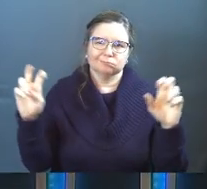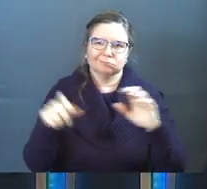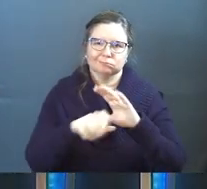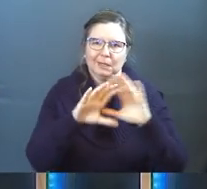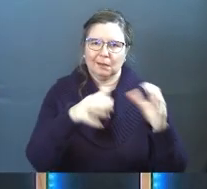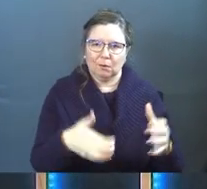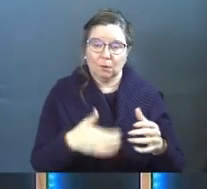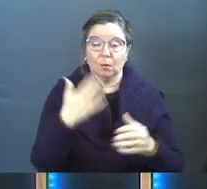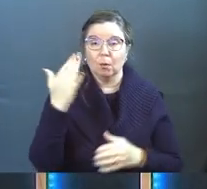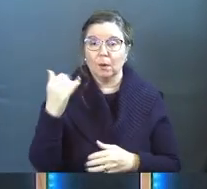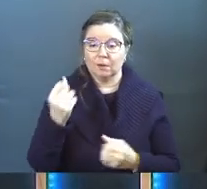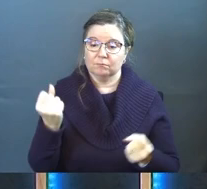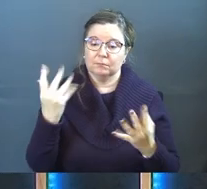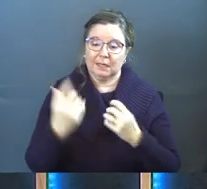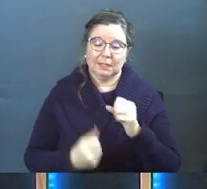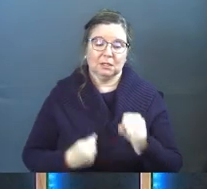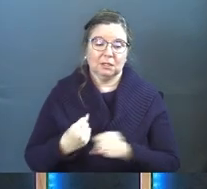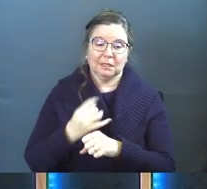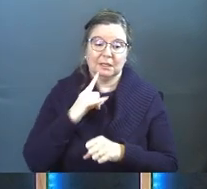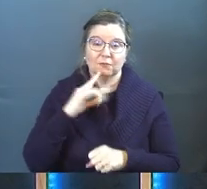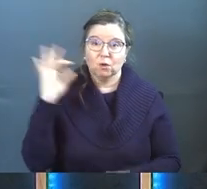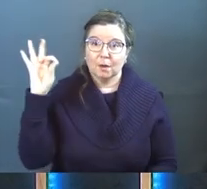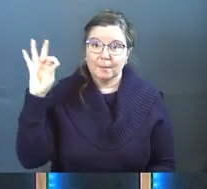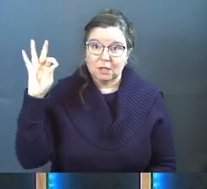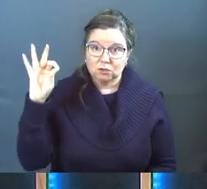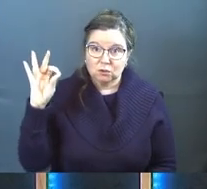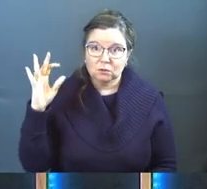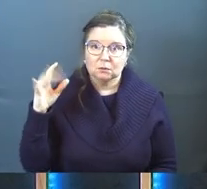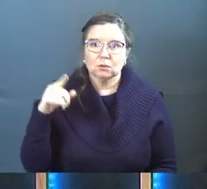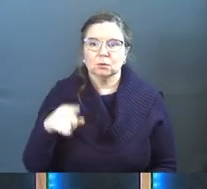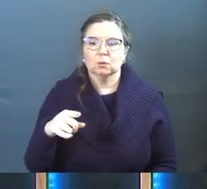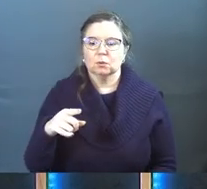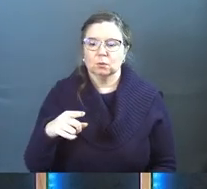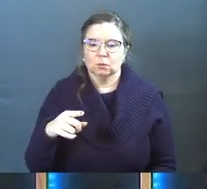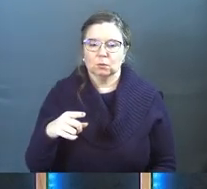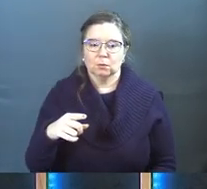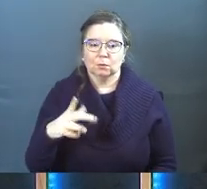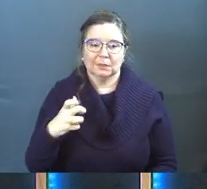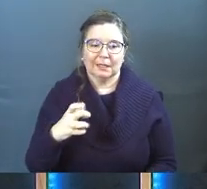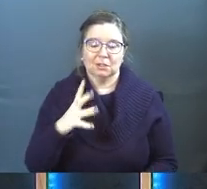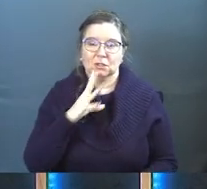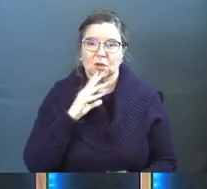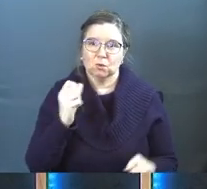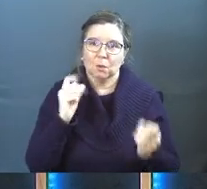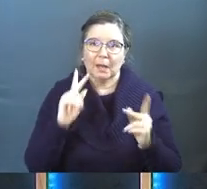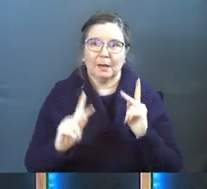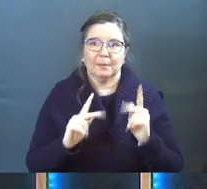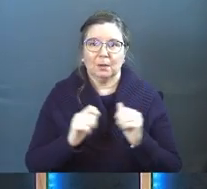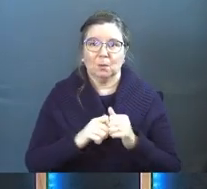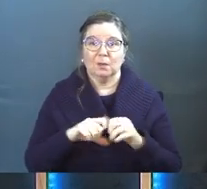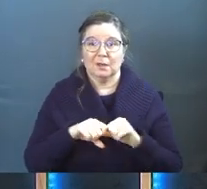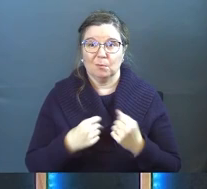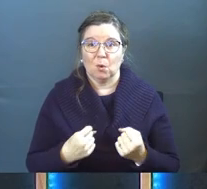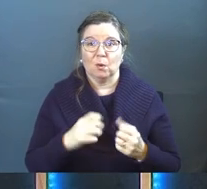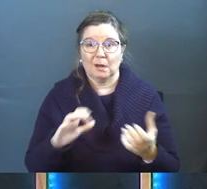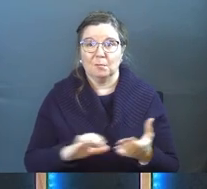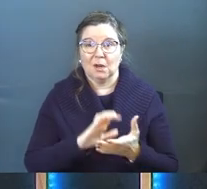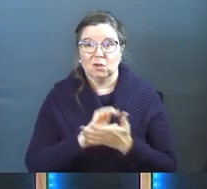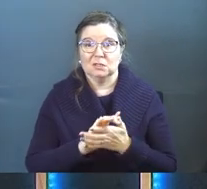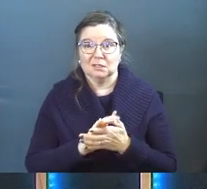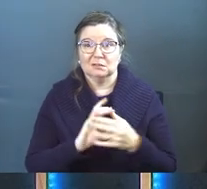category because for years and years, if you're a pastor, you get to talk to a lot of people with broken